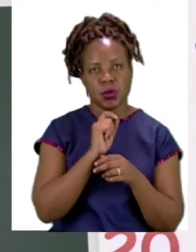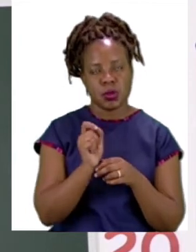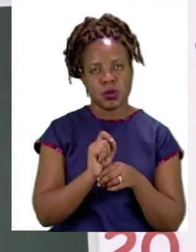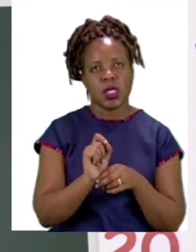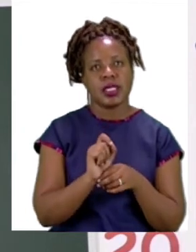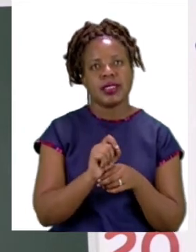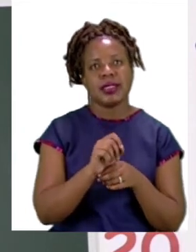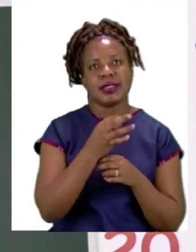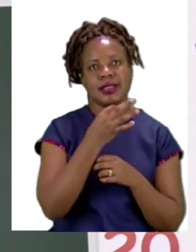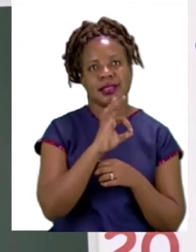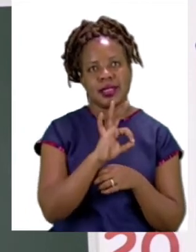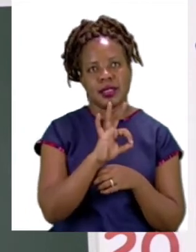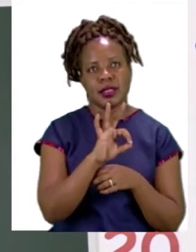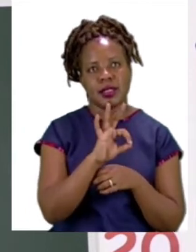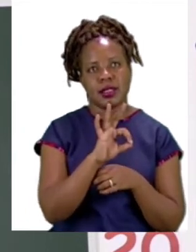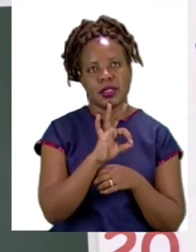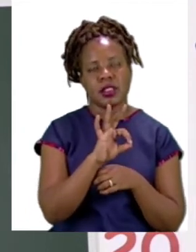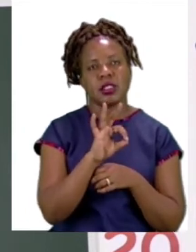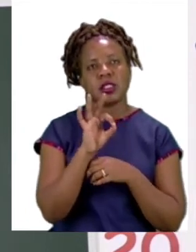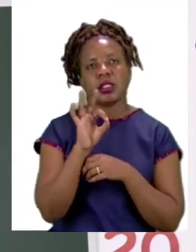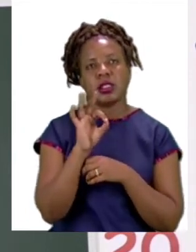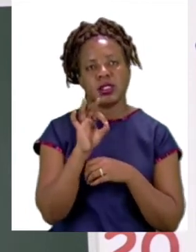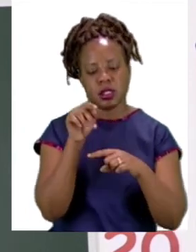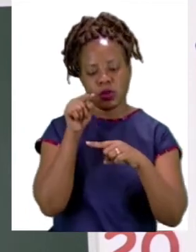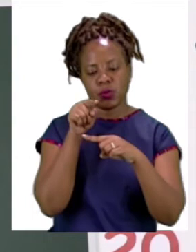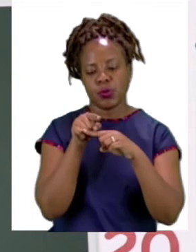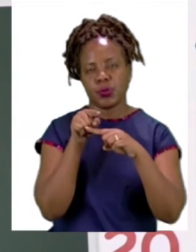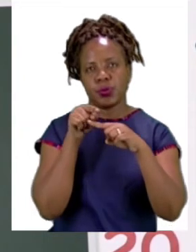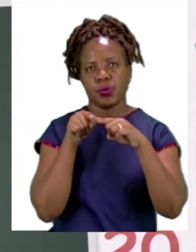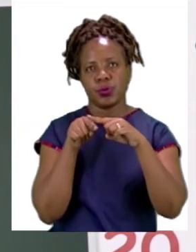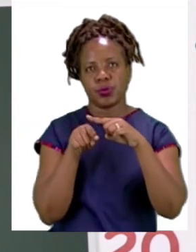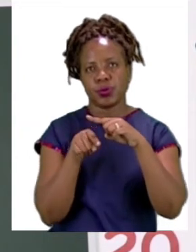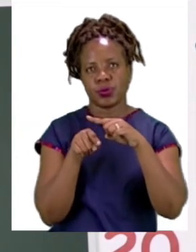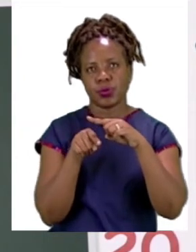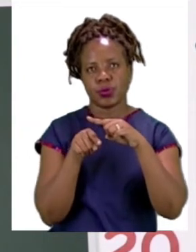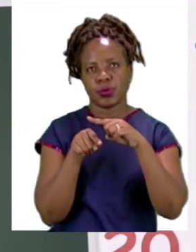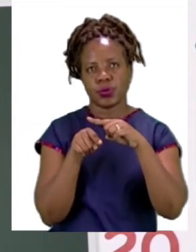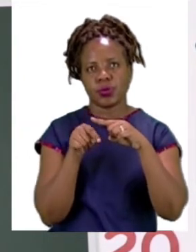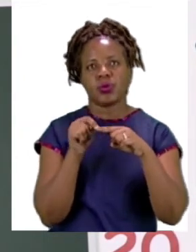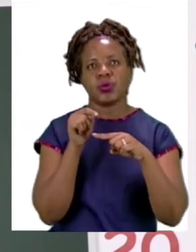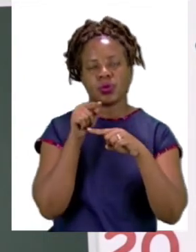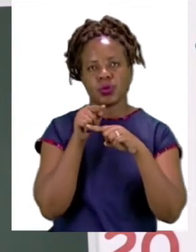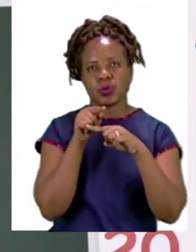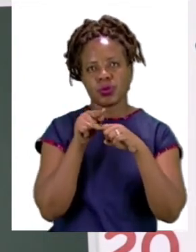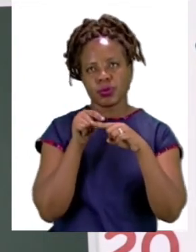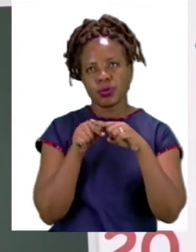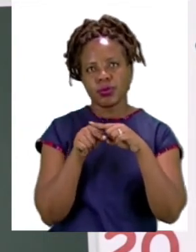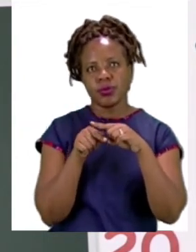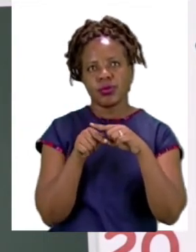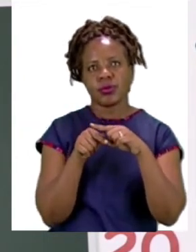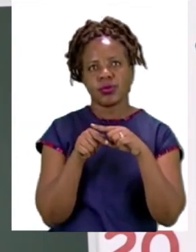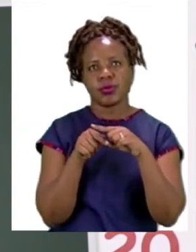here. And then we will put our division sign, which is a dot on top, a line in the